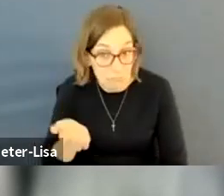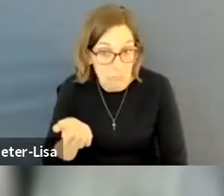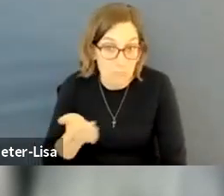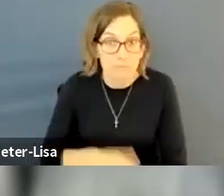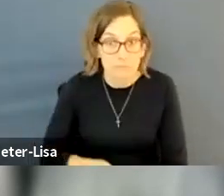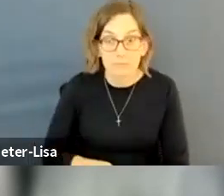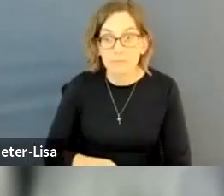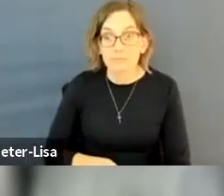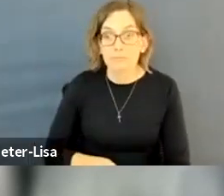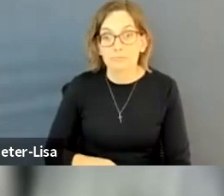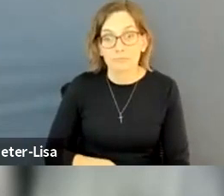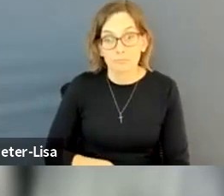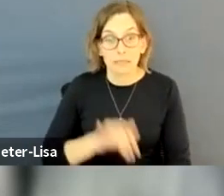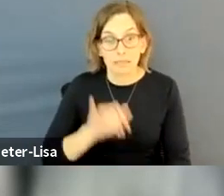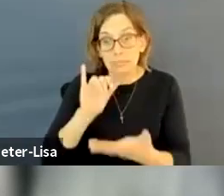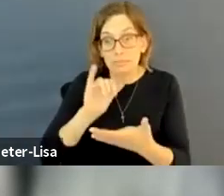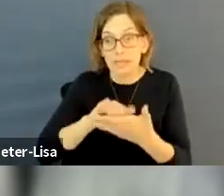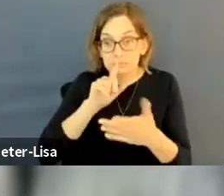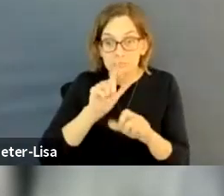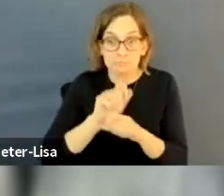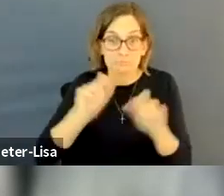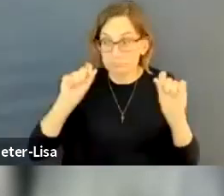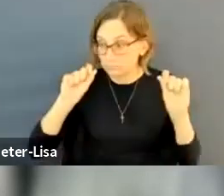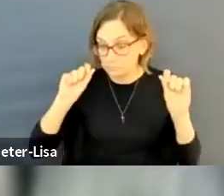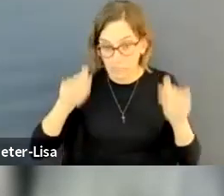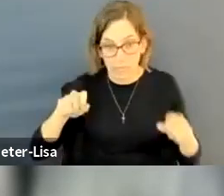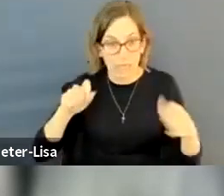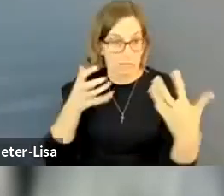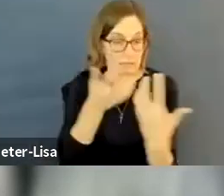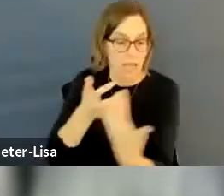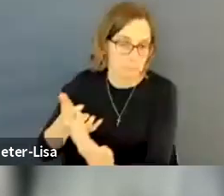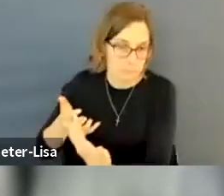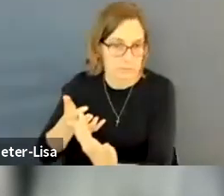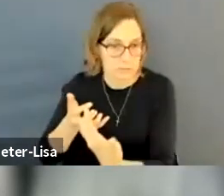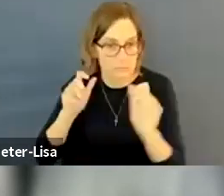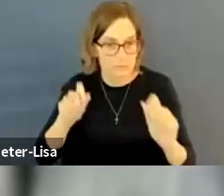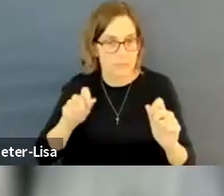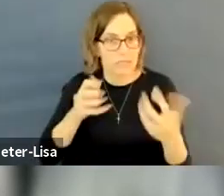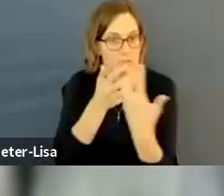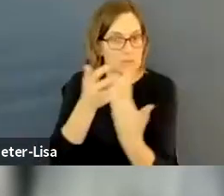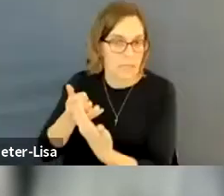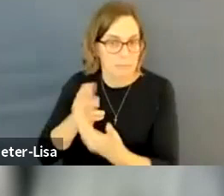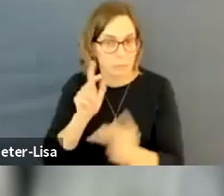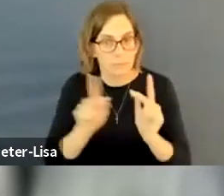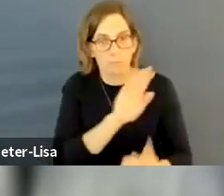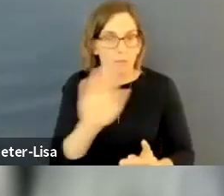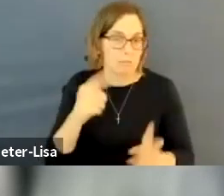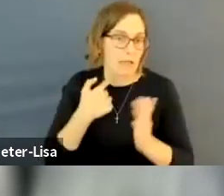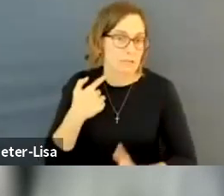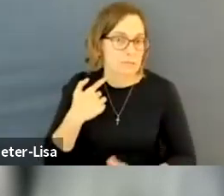Because that actually can adapt. We can hear adapt to people's accents.